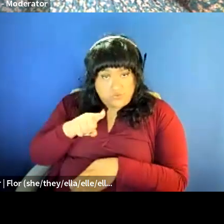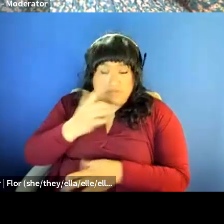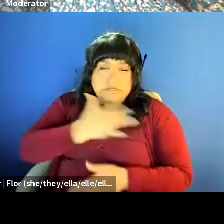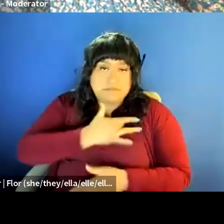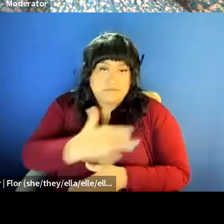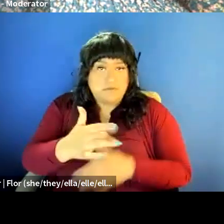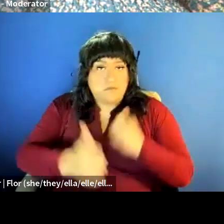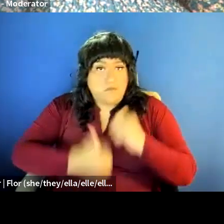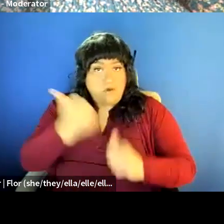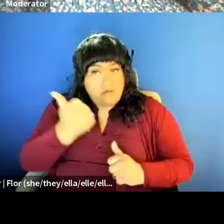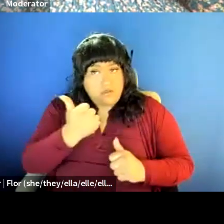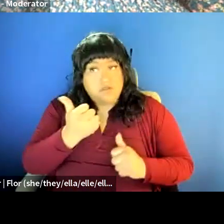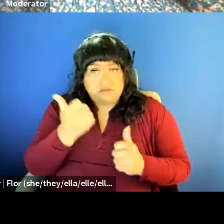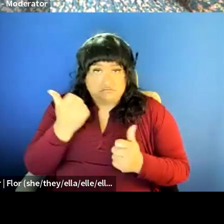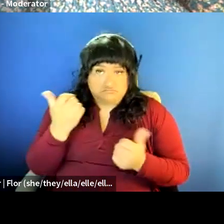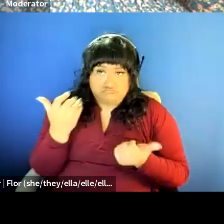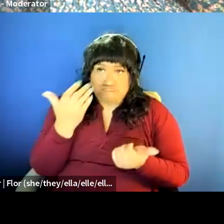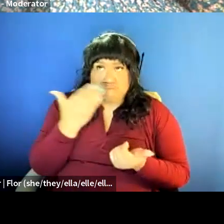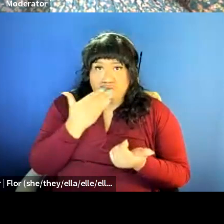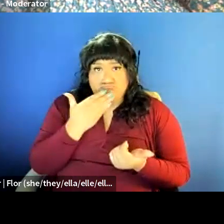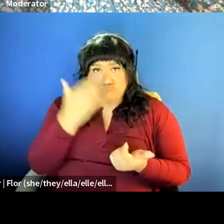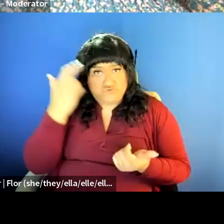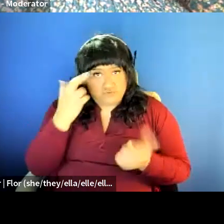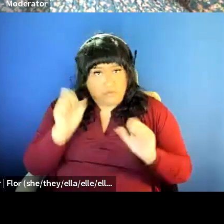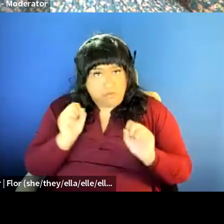most reasonable women will ask, where is the place? Is it near